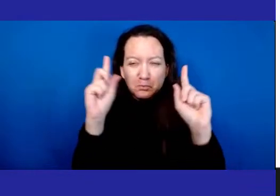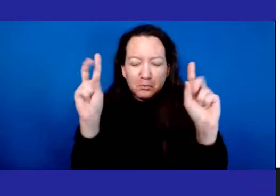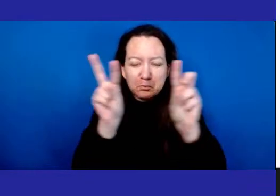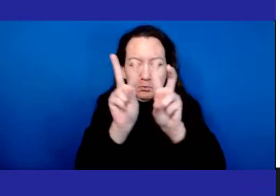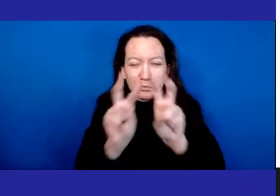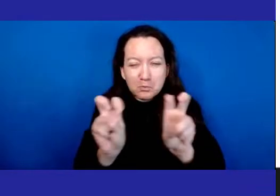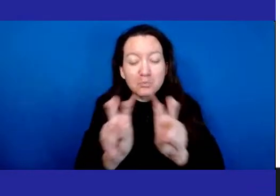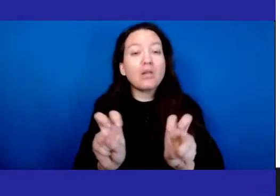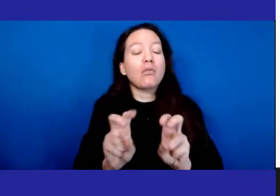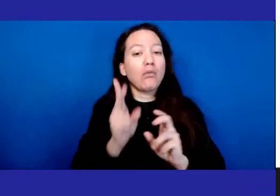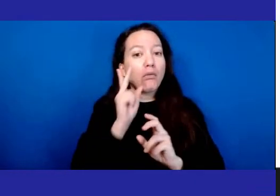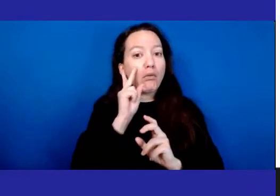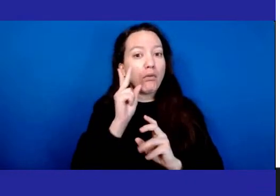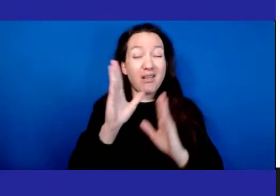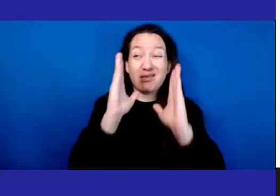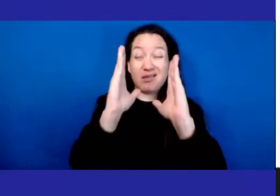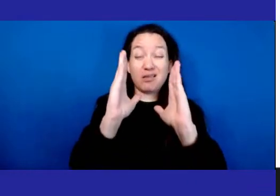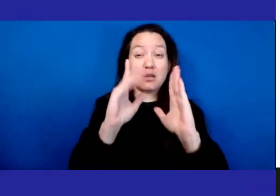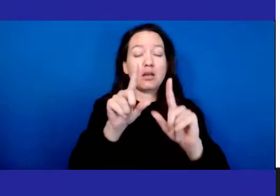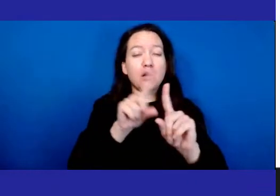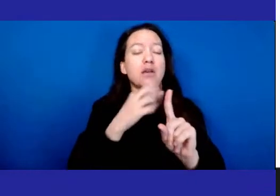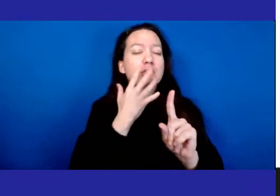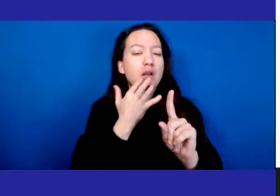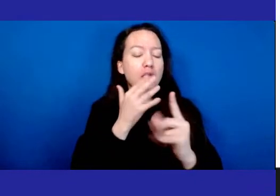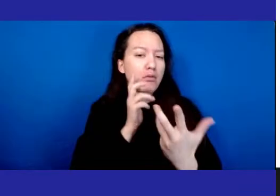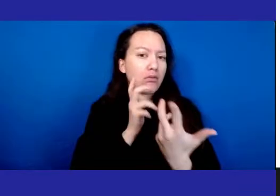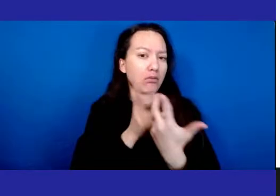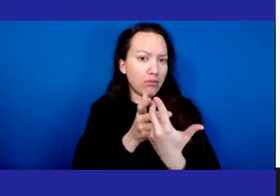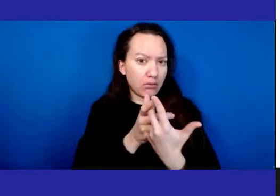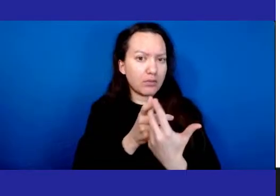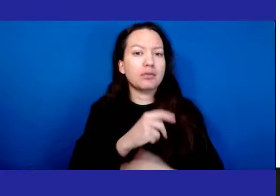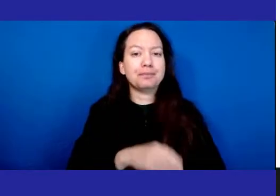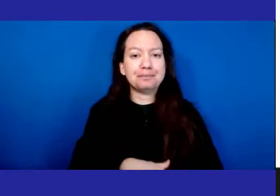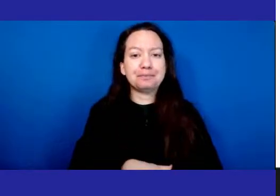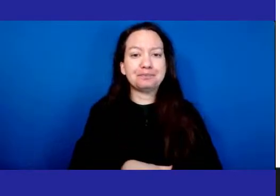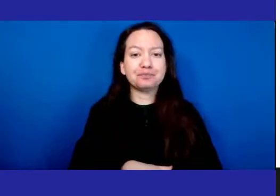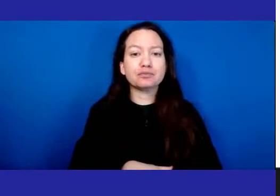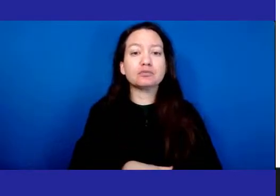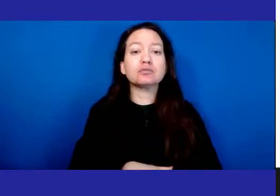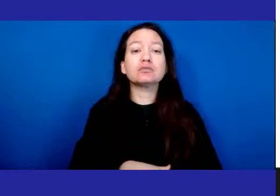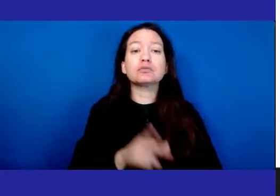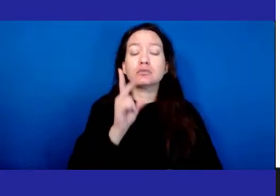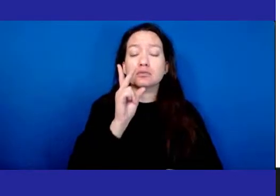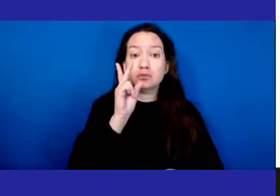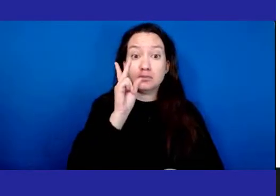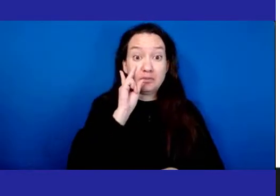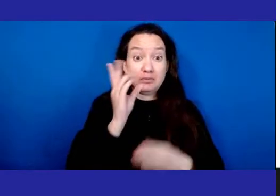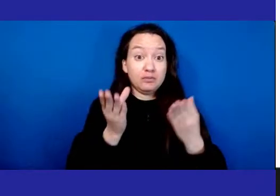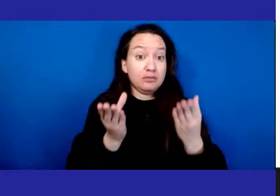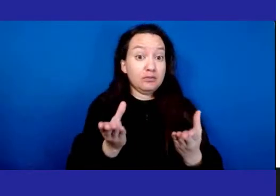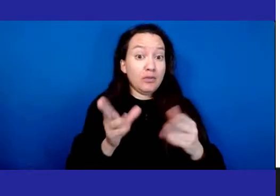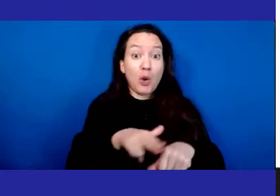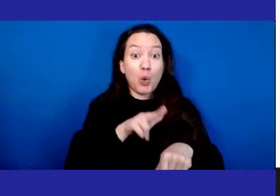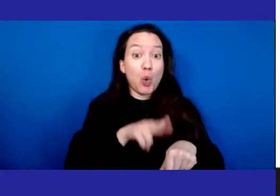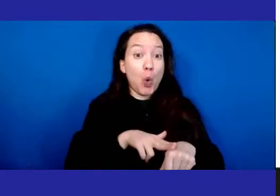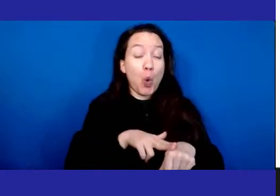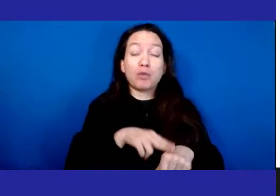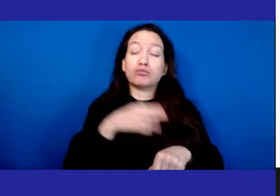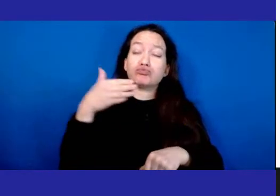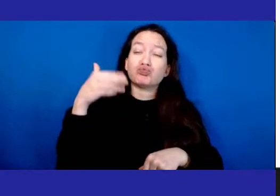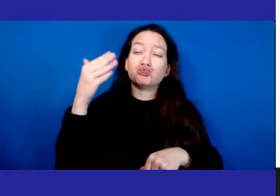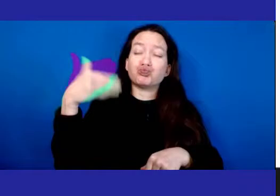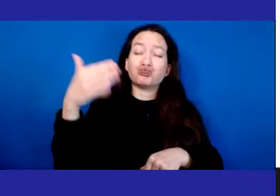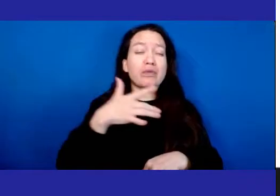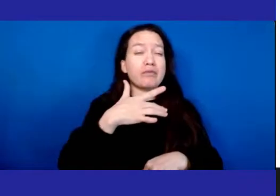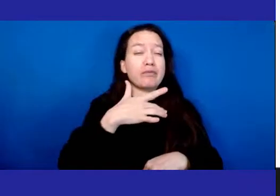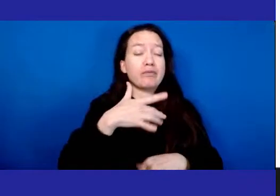you only that section as well as the color that's corresponding to it. As you can see, on a normal basis, fetal heart